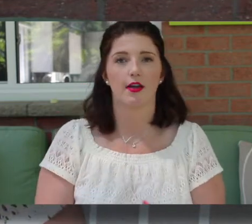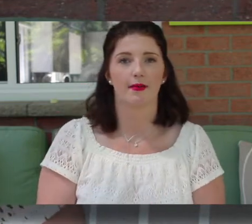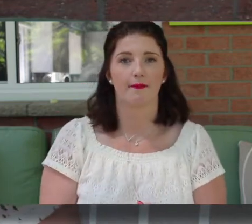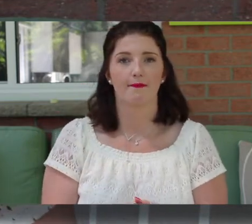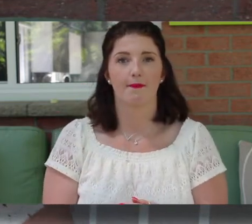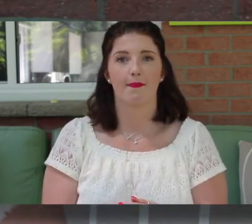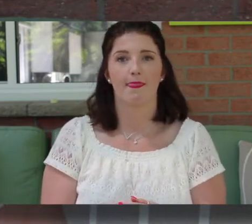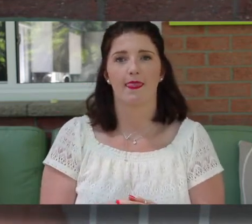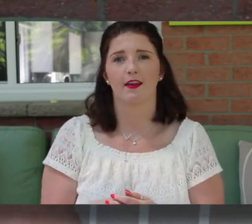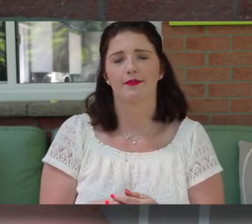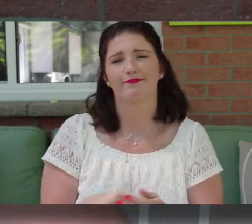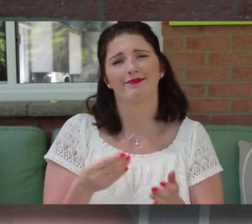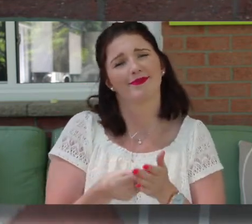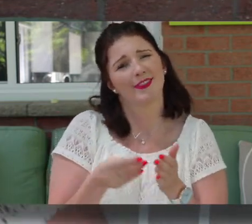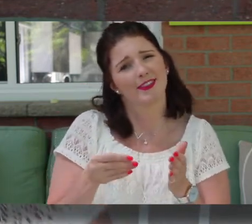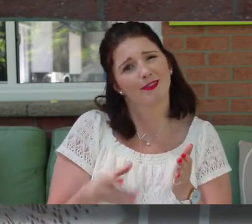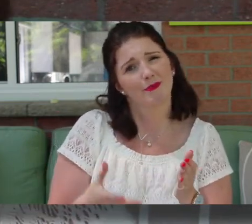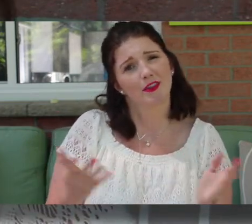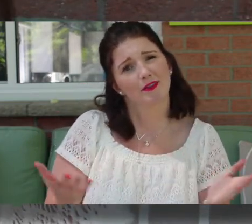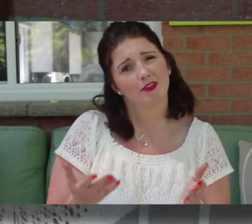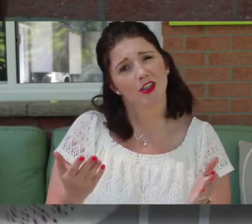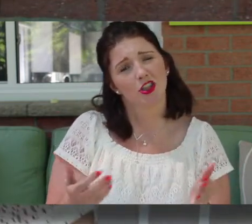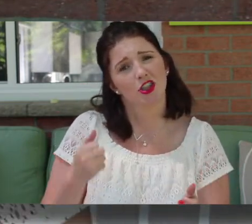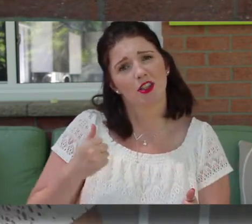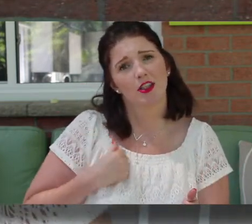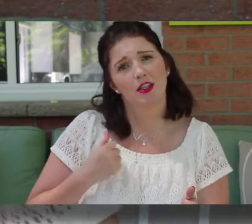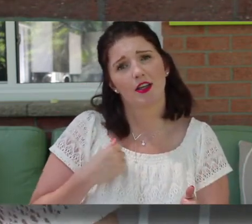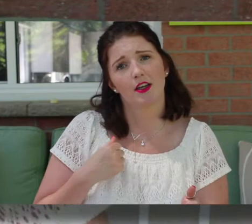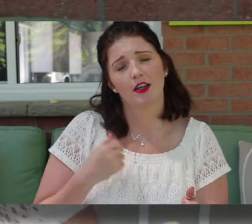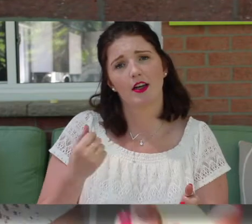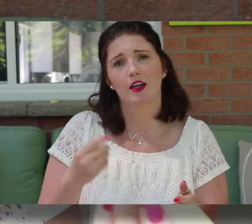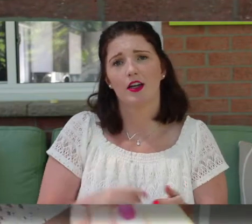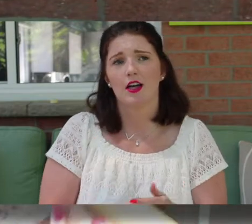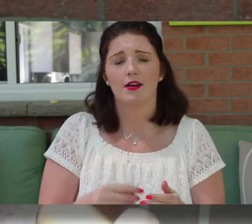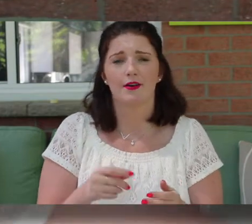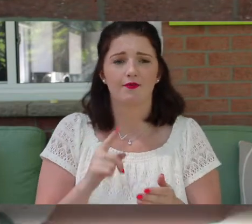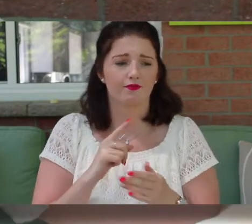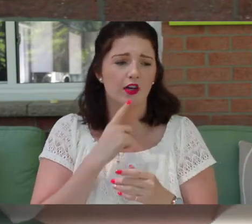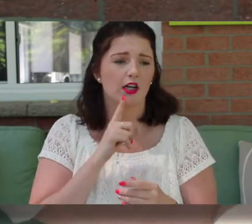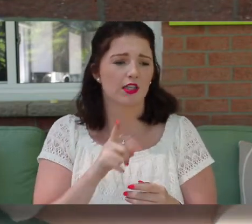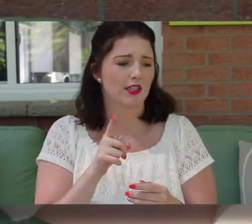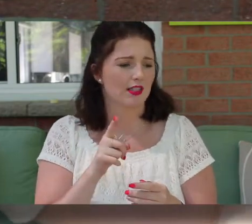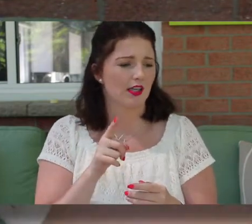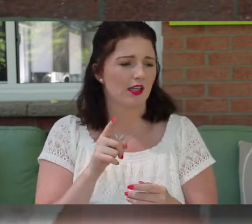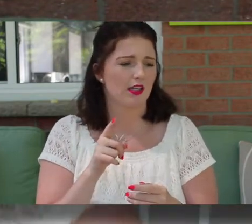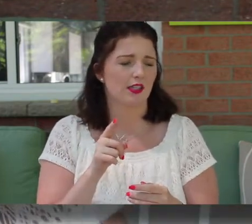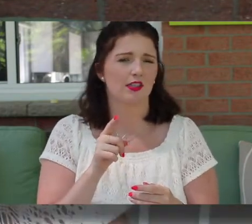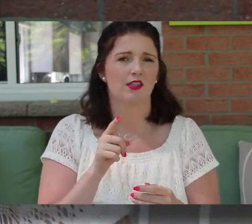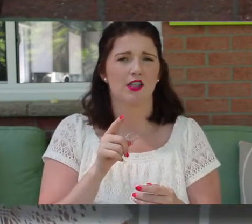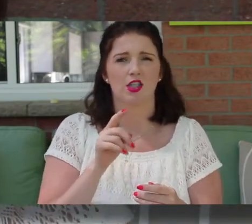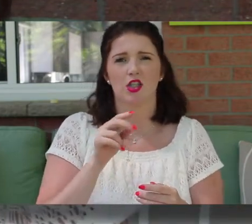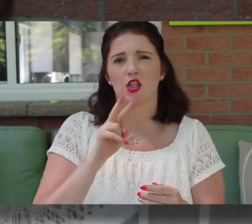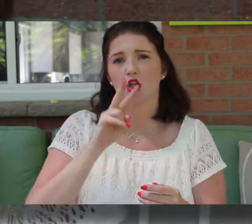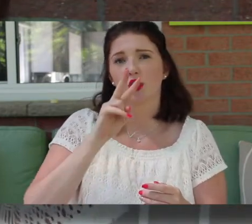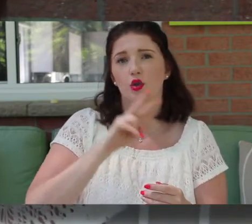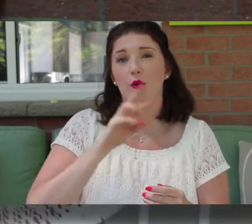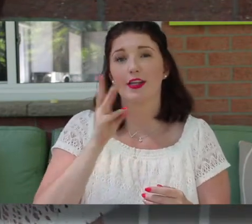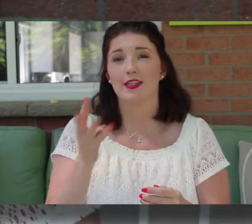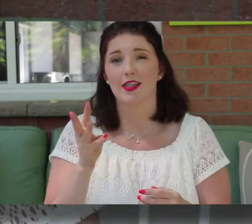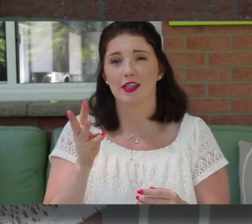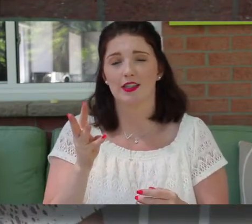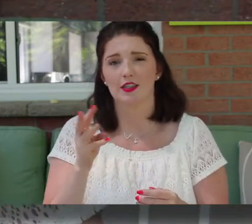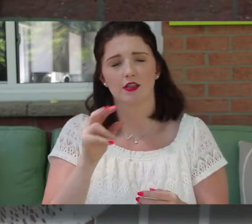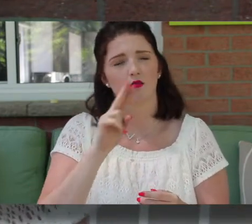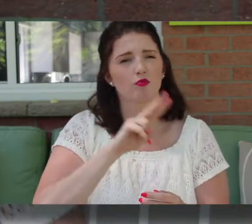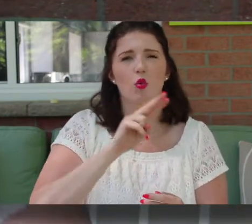The essential oils, it comes in a roller ball. It is a little pricey here in Canada. It says it's $26.95 for this